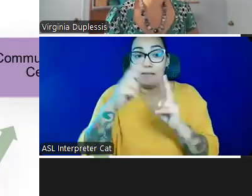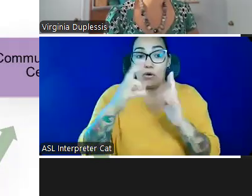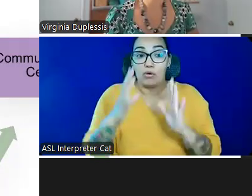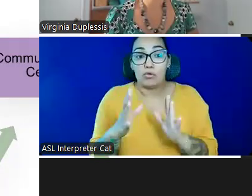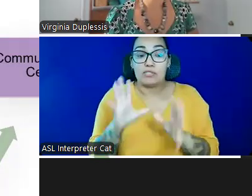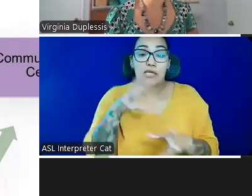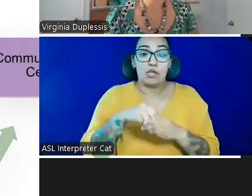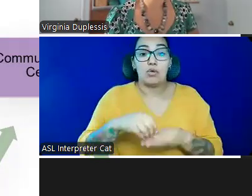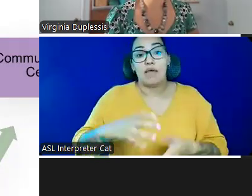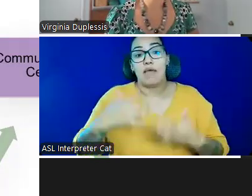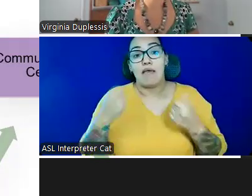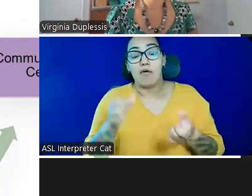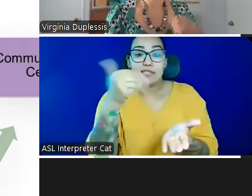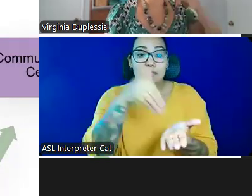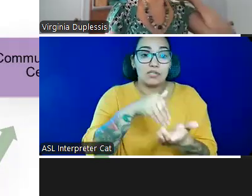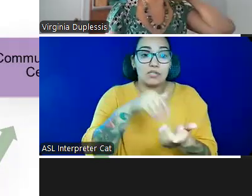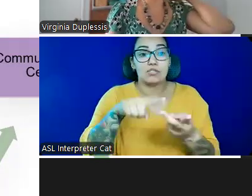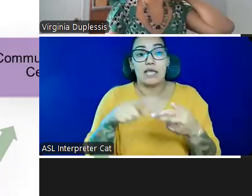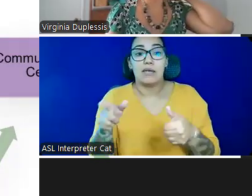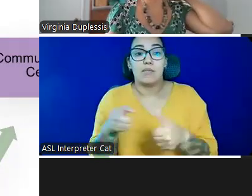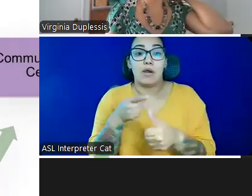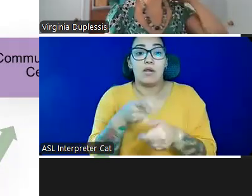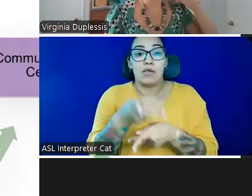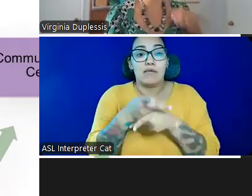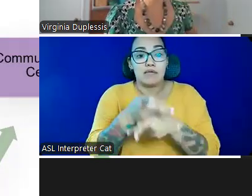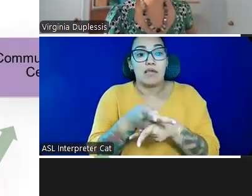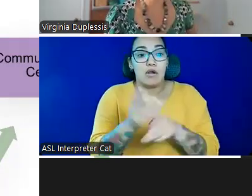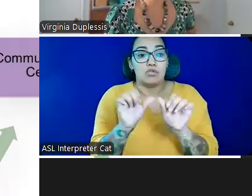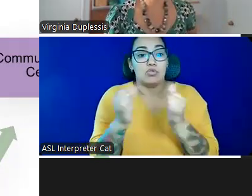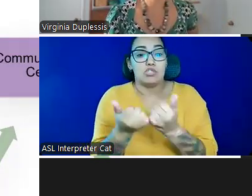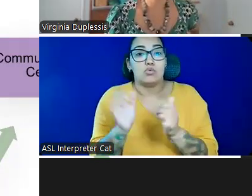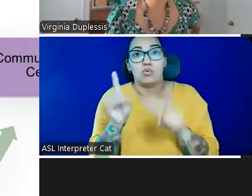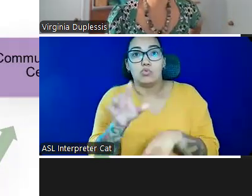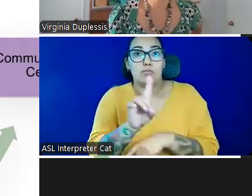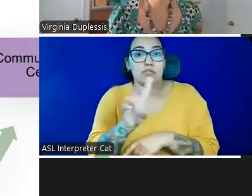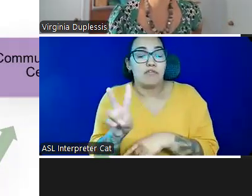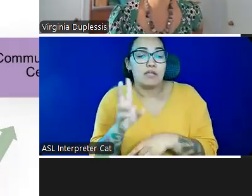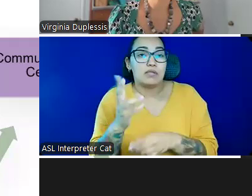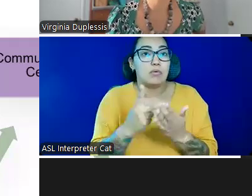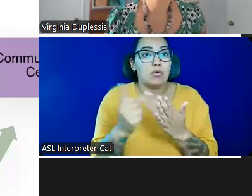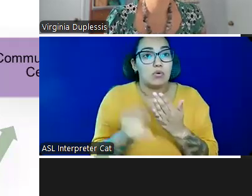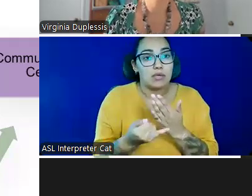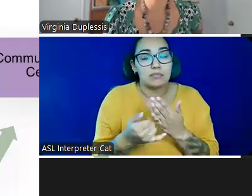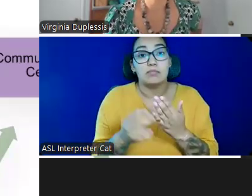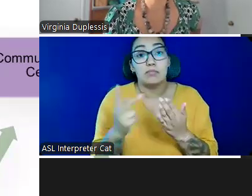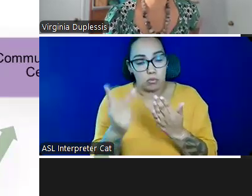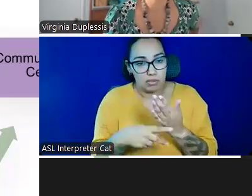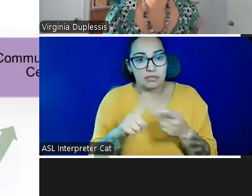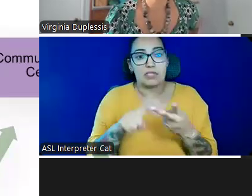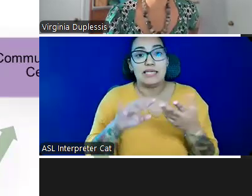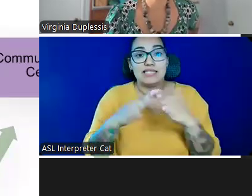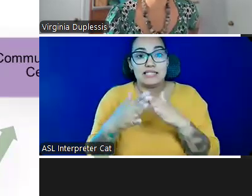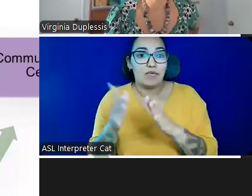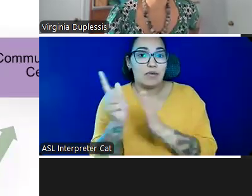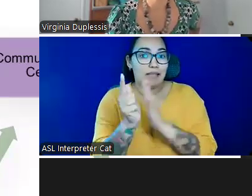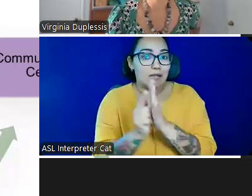centers and primary care associations, local domestic violence programs, coalitions, and civil legal